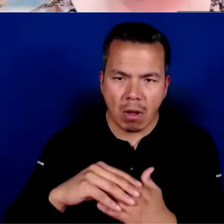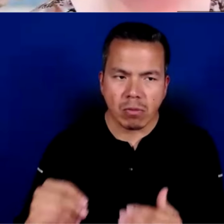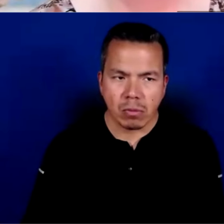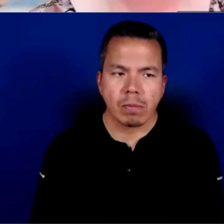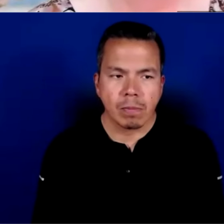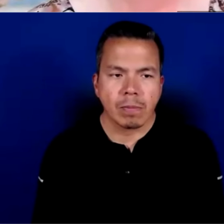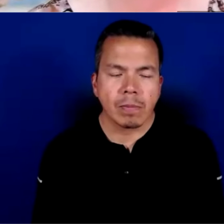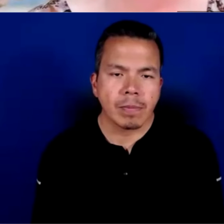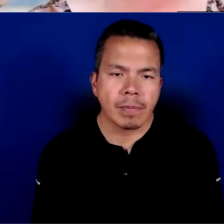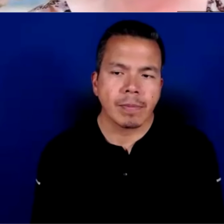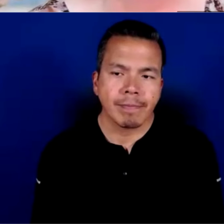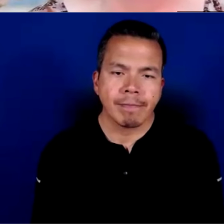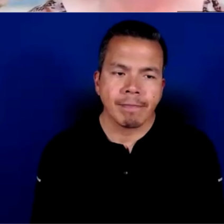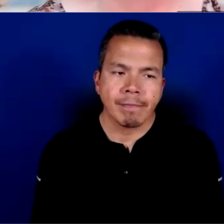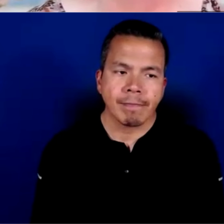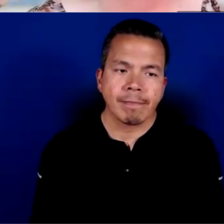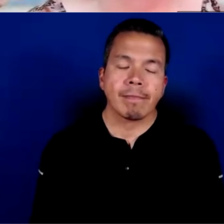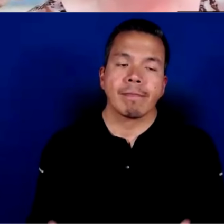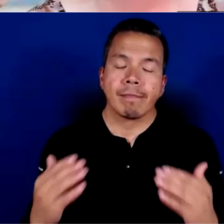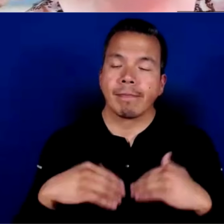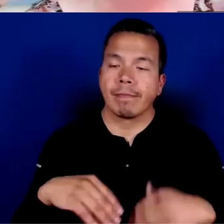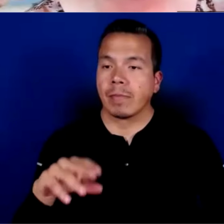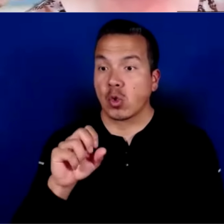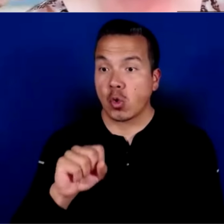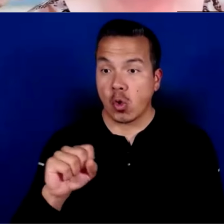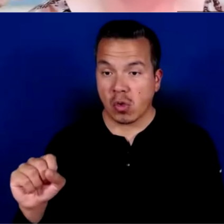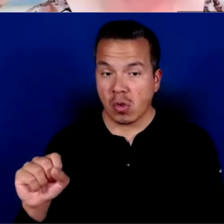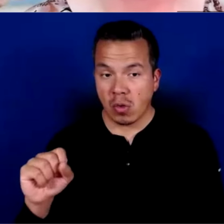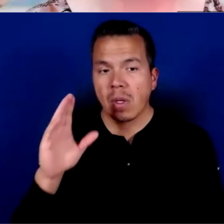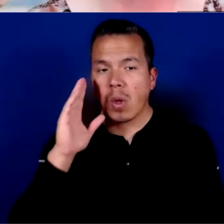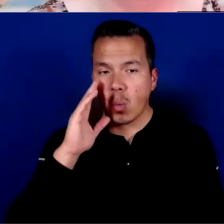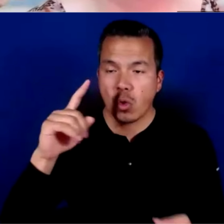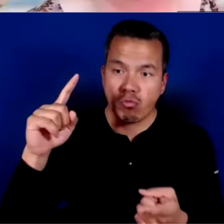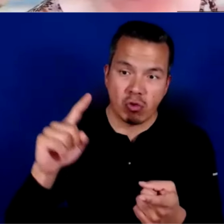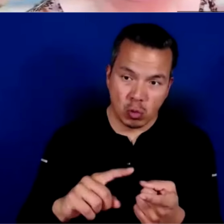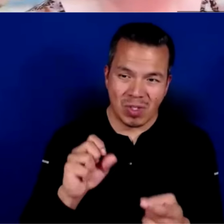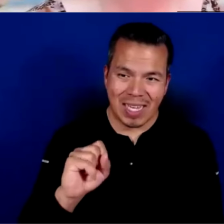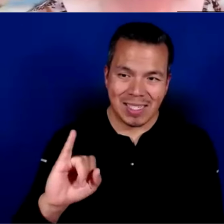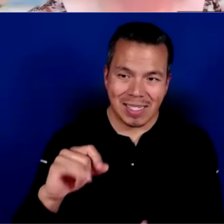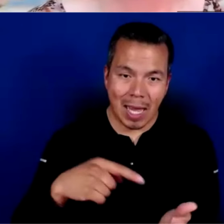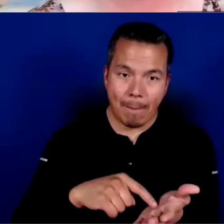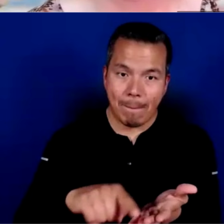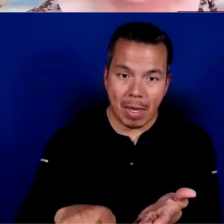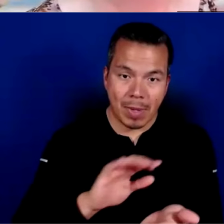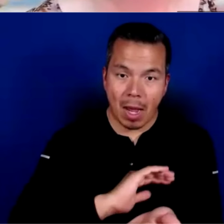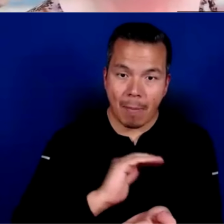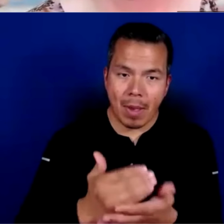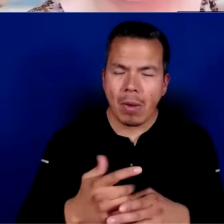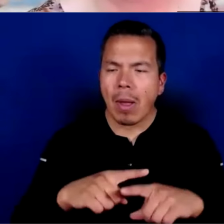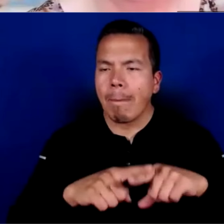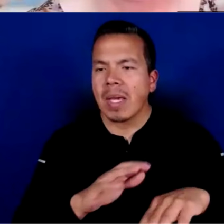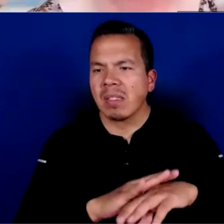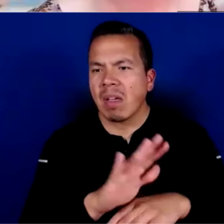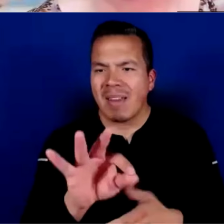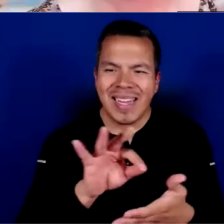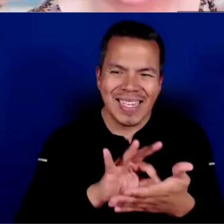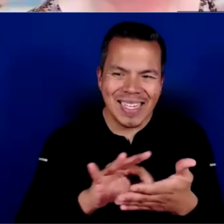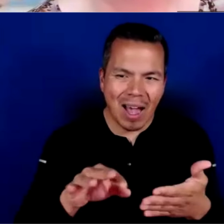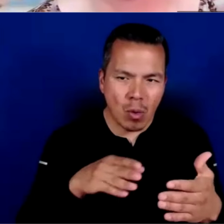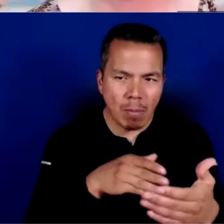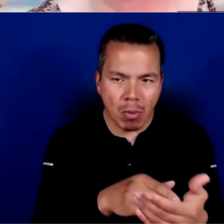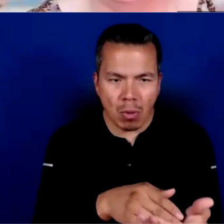$1,491. Social Security is going to reduce that SSI payment amount based on countable